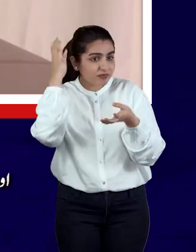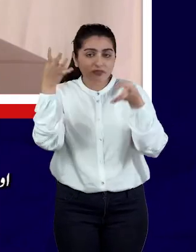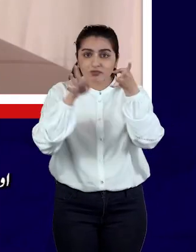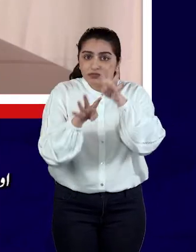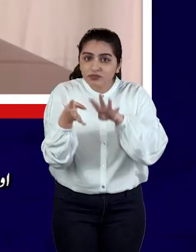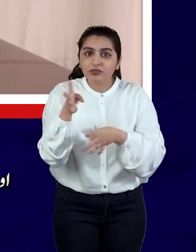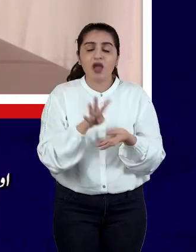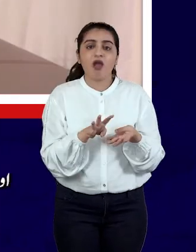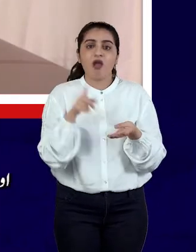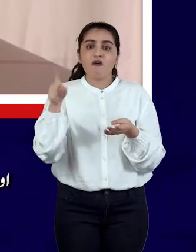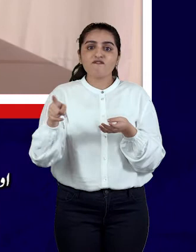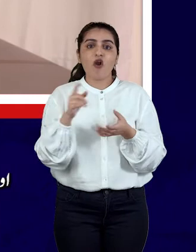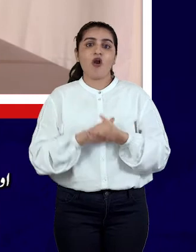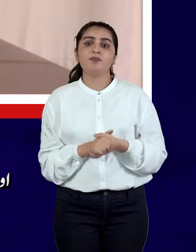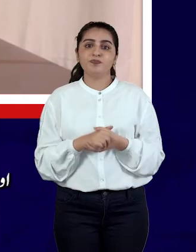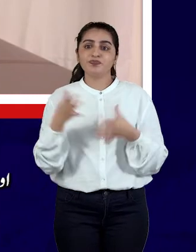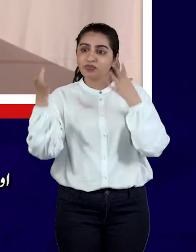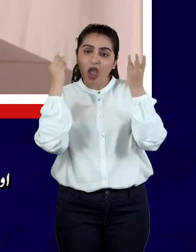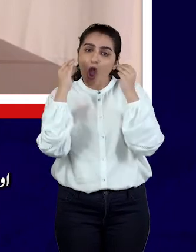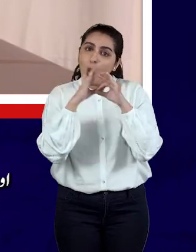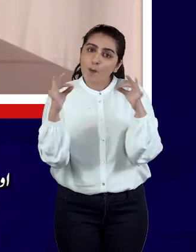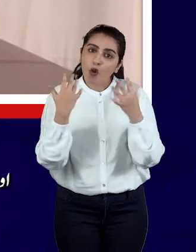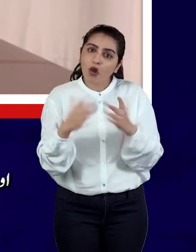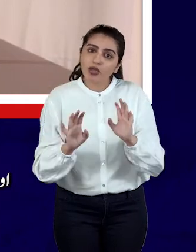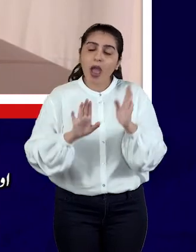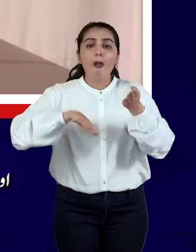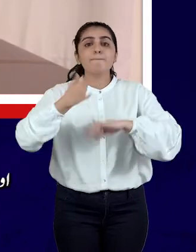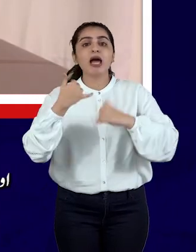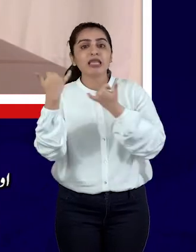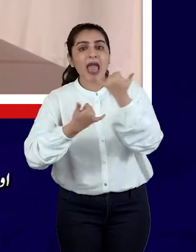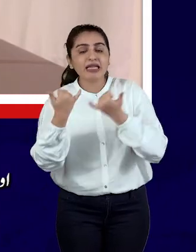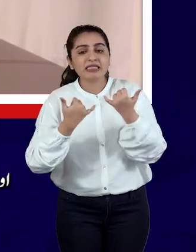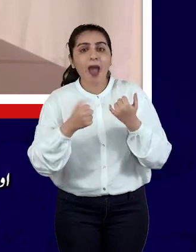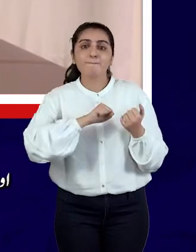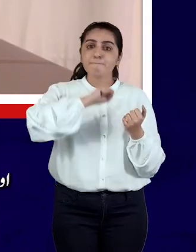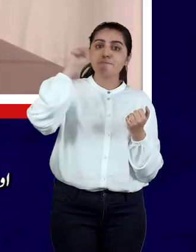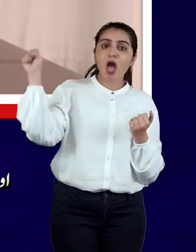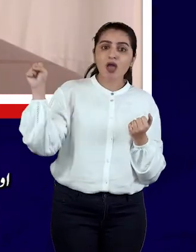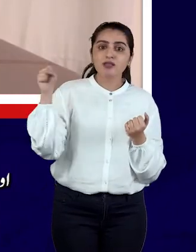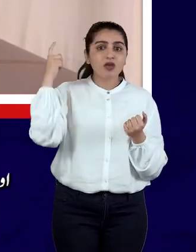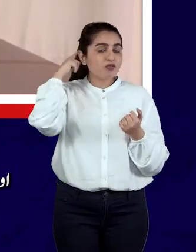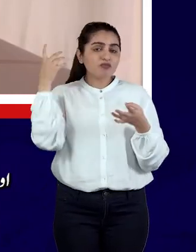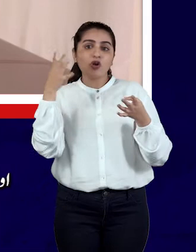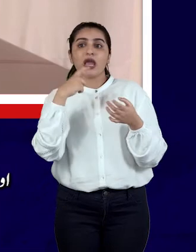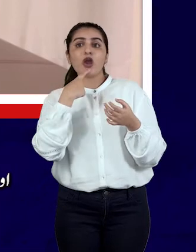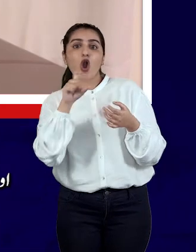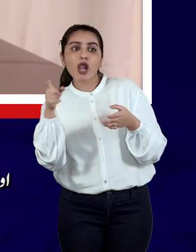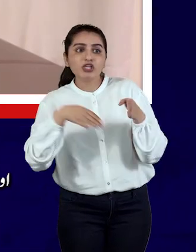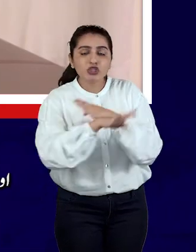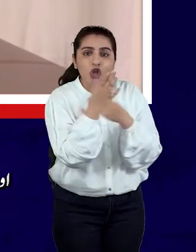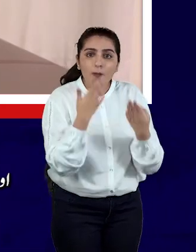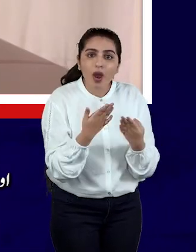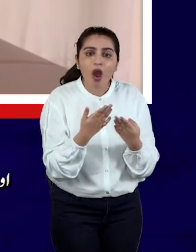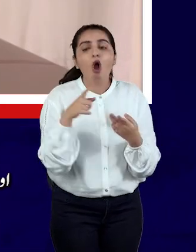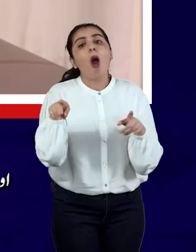or work a couple of hundred apprenticeship hours before they pass this exam or go to hair college. So it's